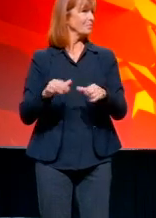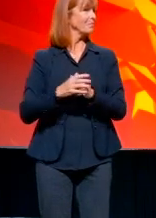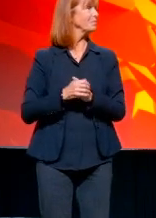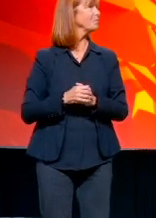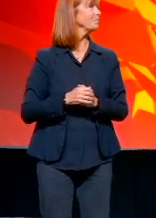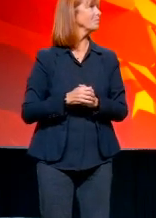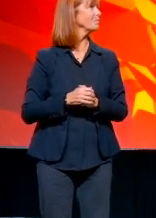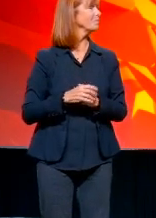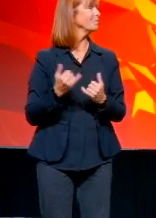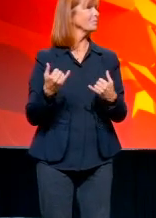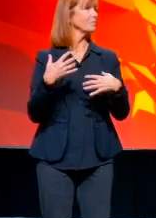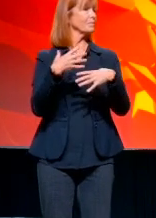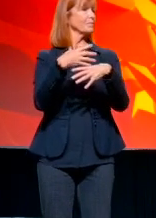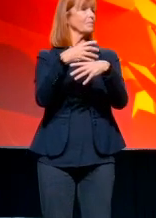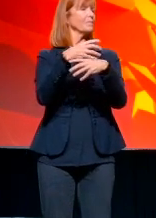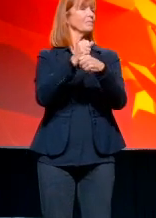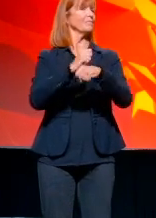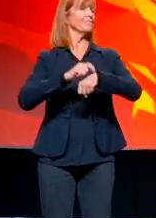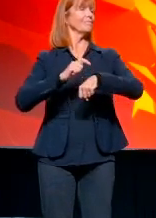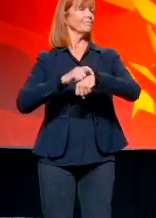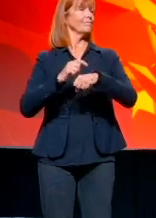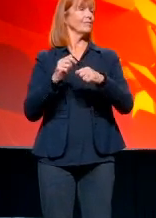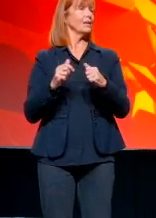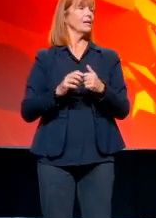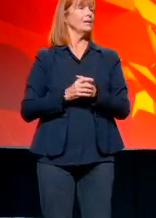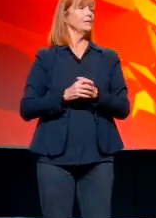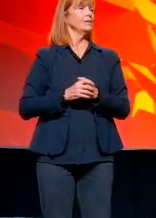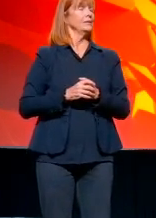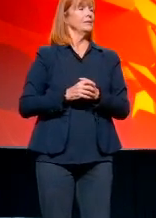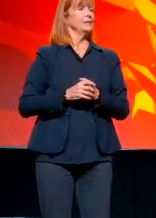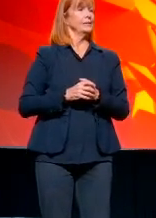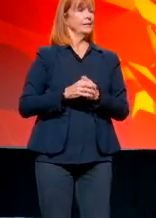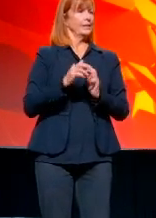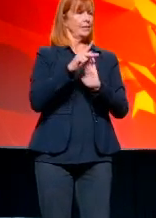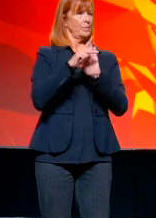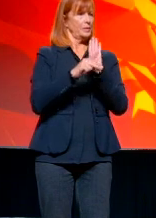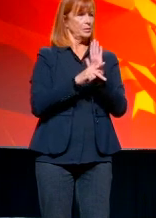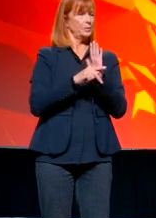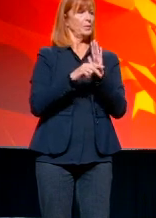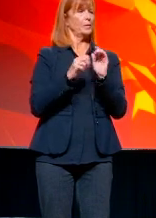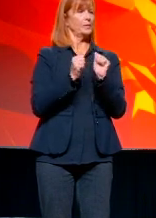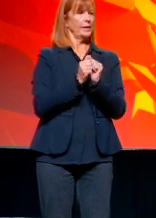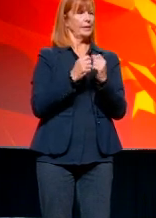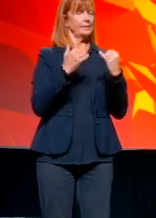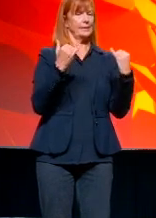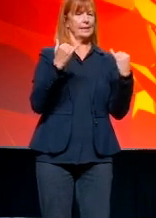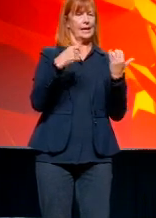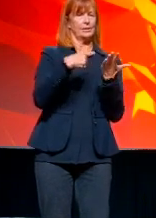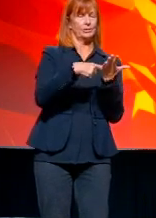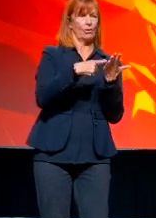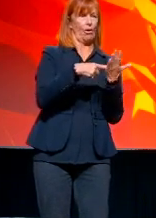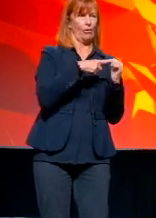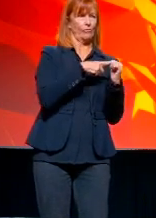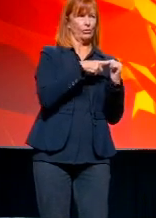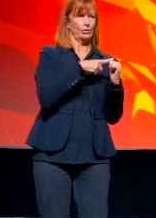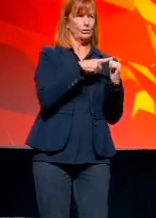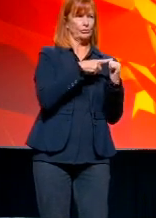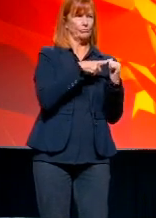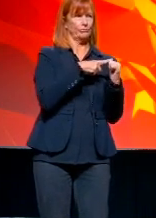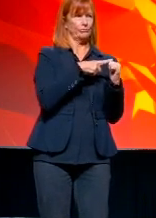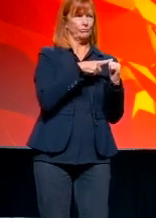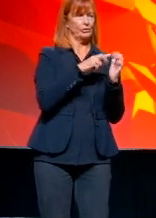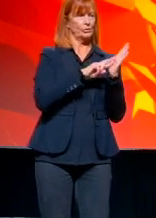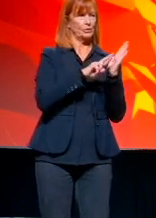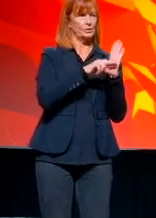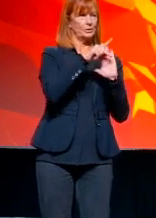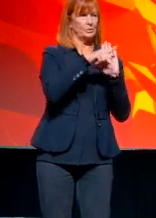conclude here, and there's 3 kind of research principles that I covered in today's talk. So the first is our